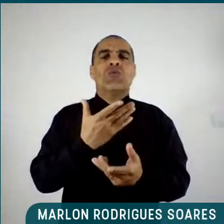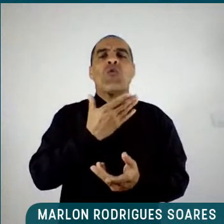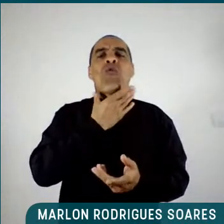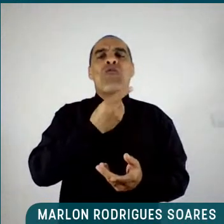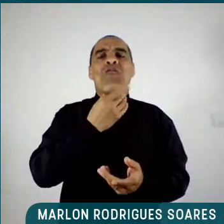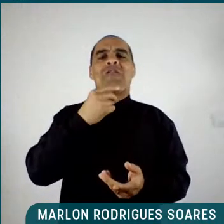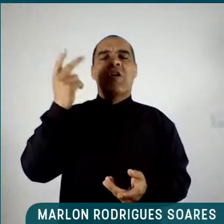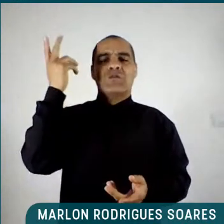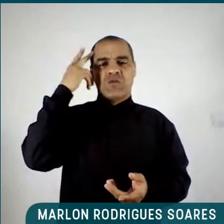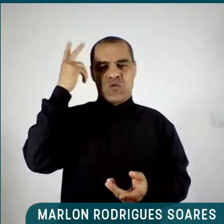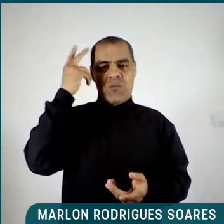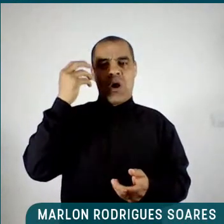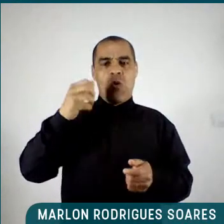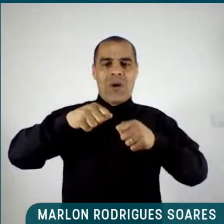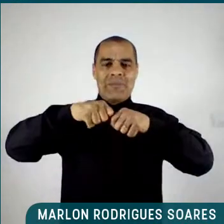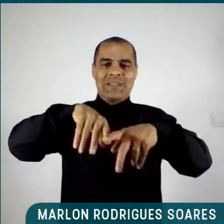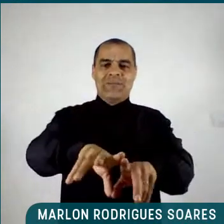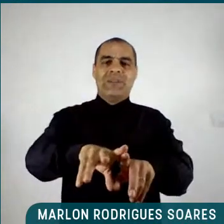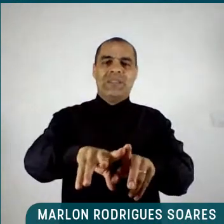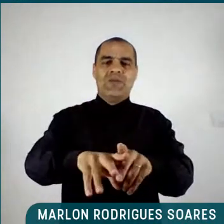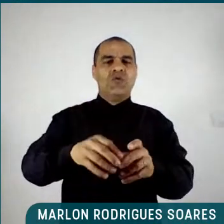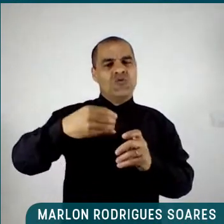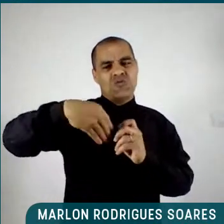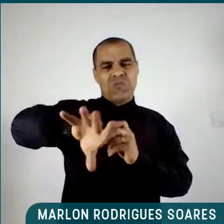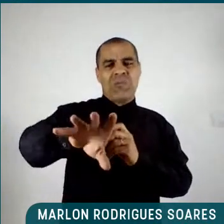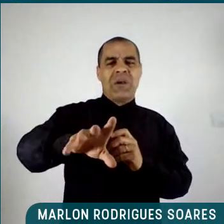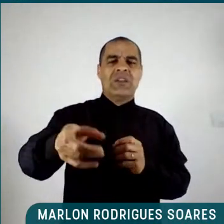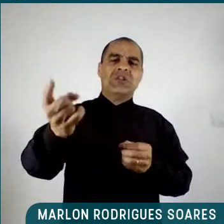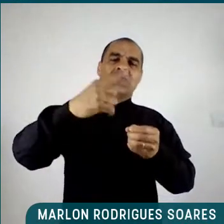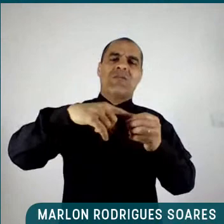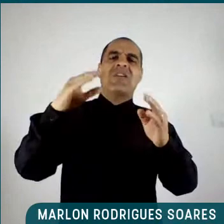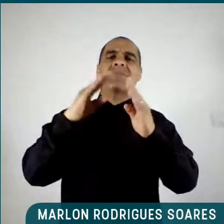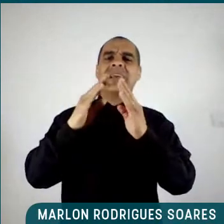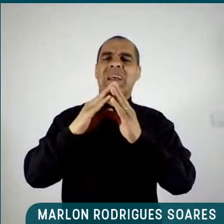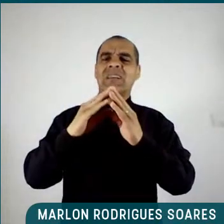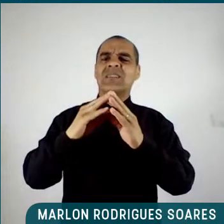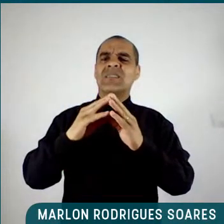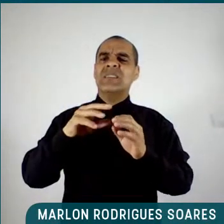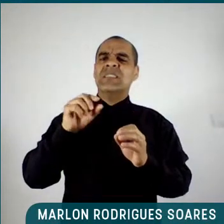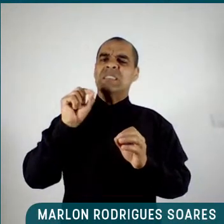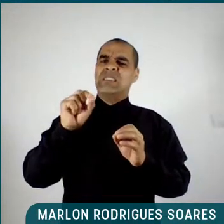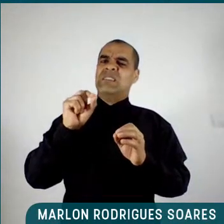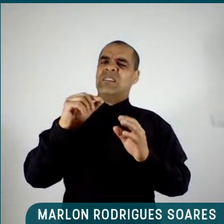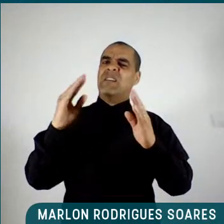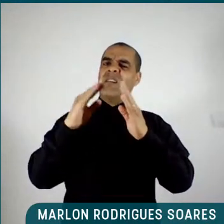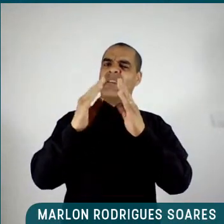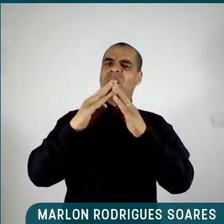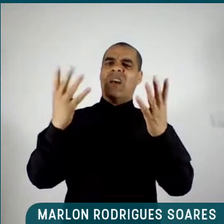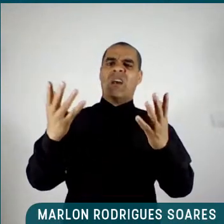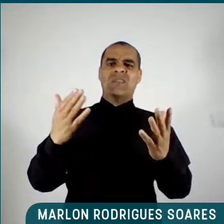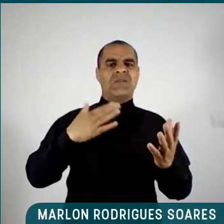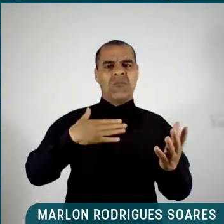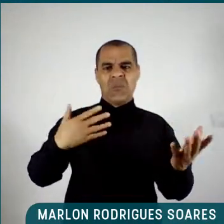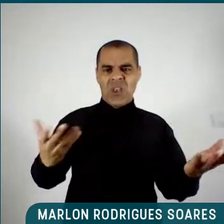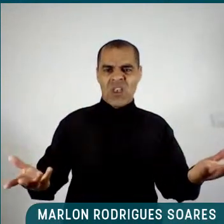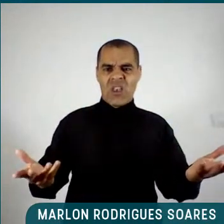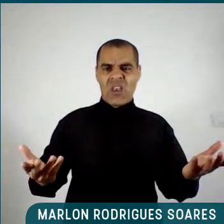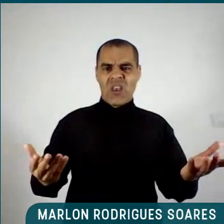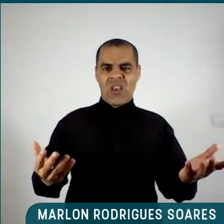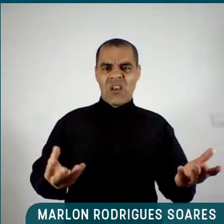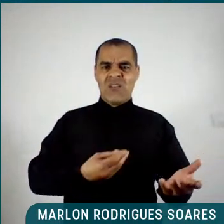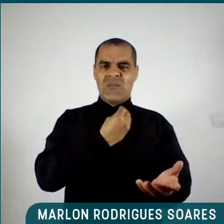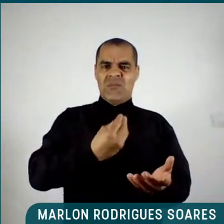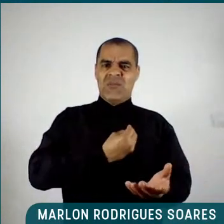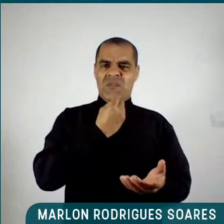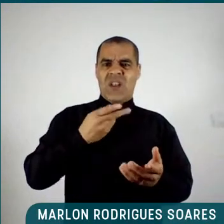of thoughts about trancou em this casa, false ao invés de normal? fazer um When trabalho de the casa, pandemic sent us back ele nos home, fez